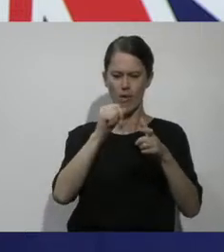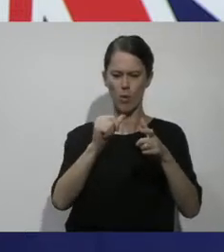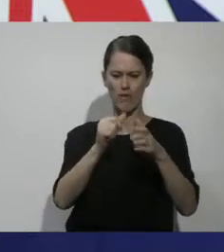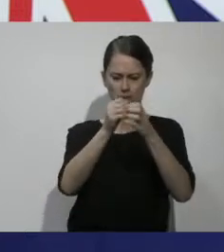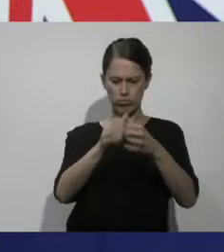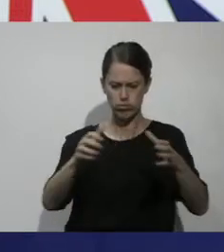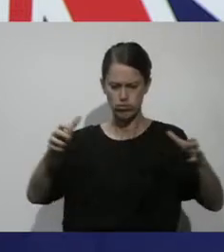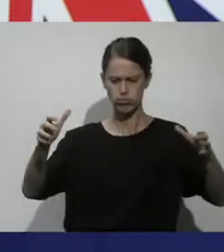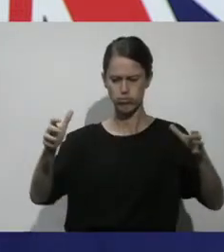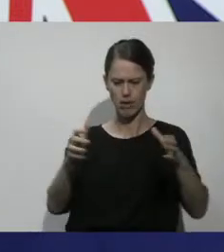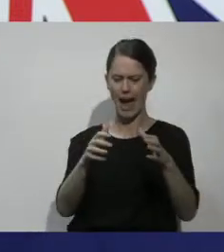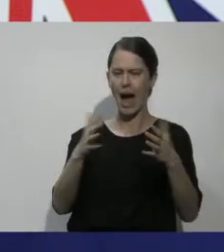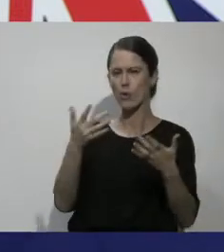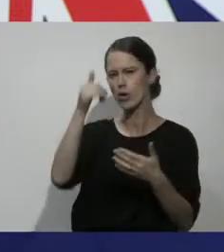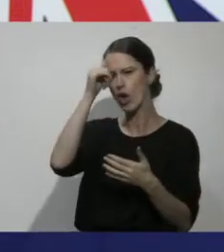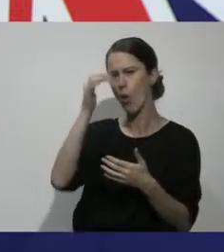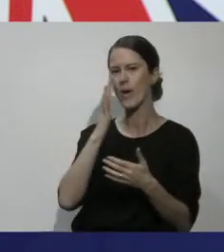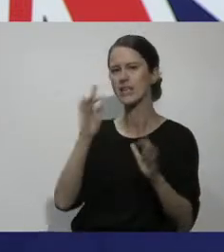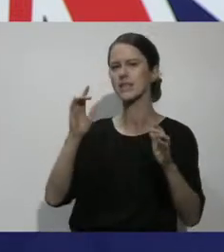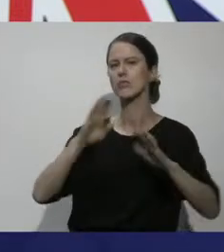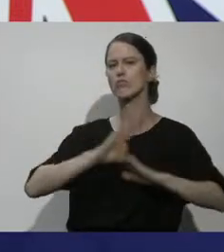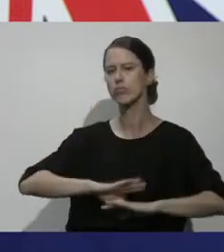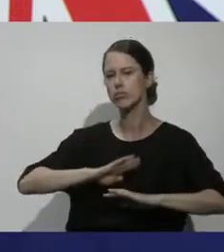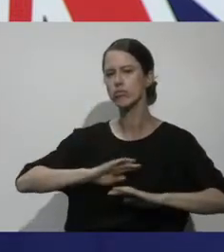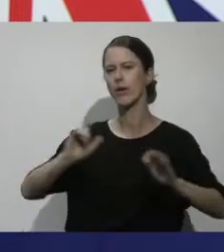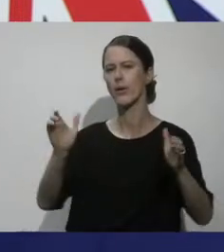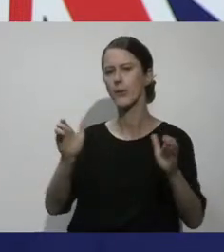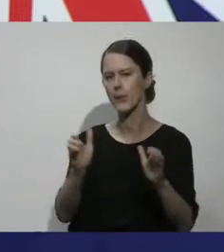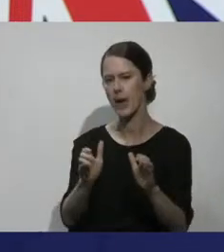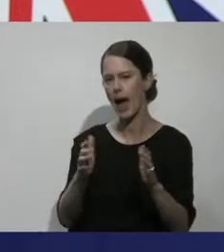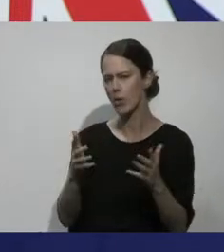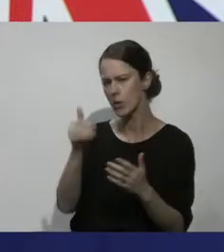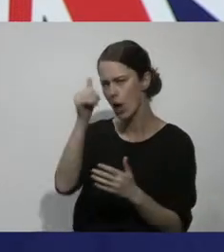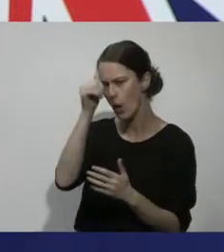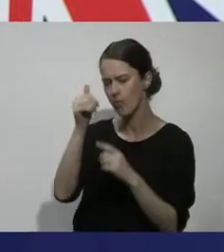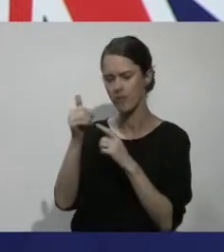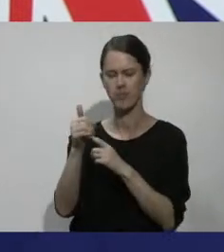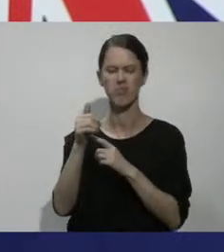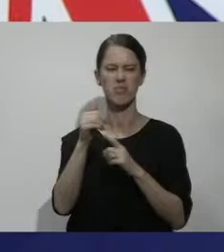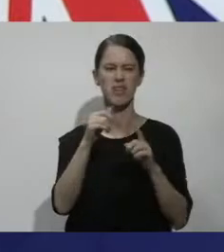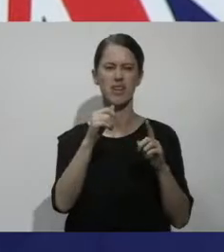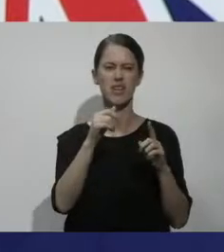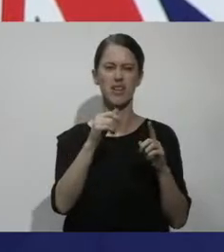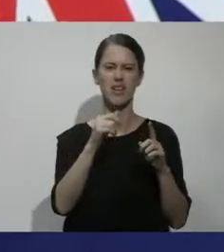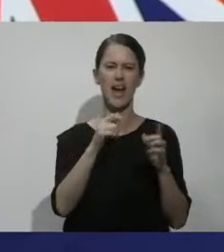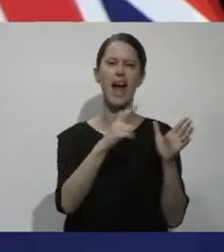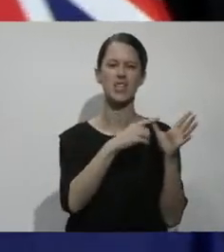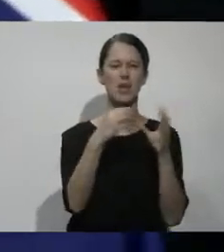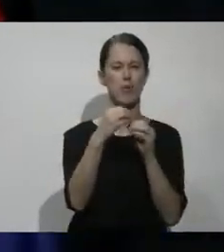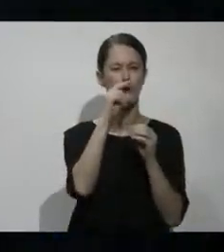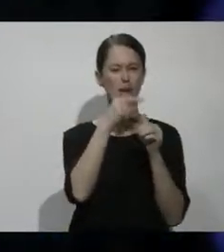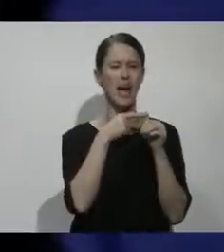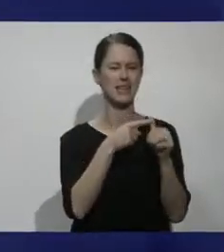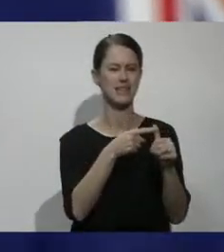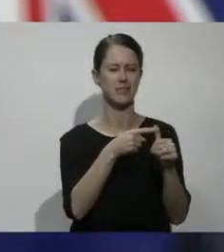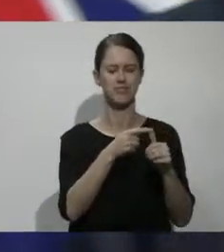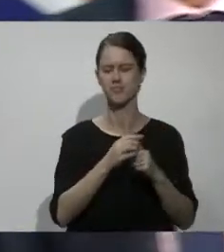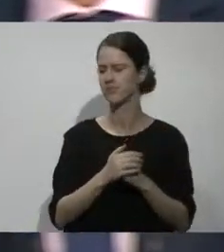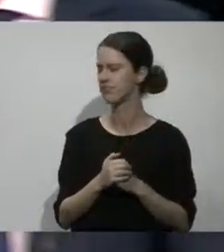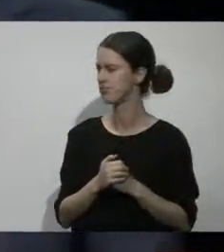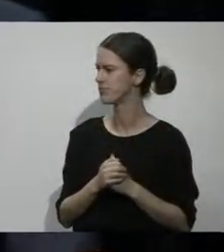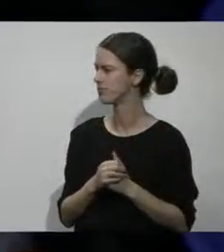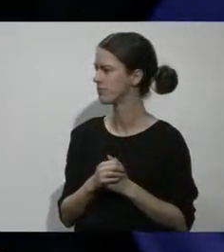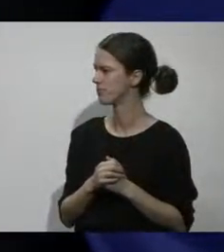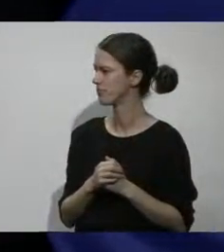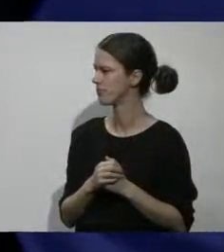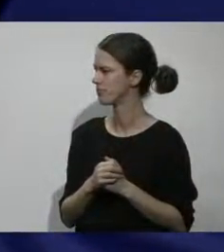comfortable about dropping down the levels? Yes. Dr. Bloomfield, because he has to use that information to give advice to us. Yeah, so I think